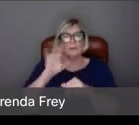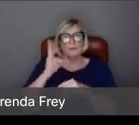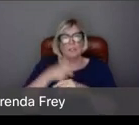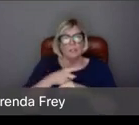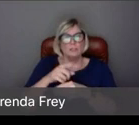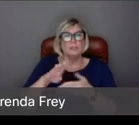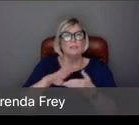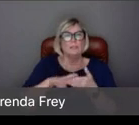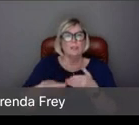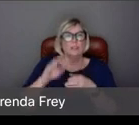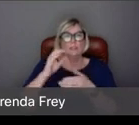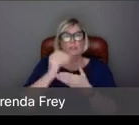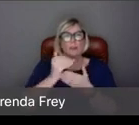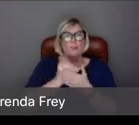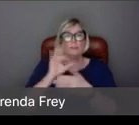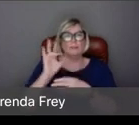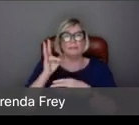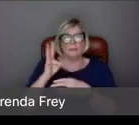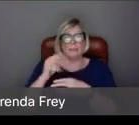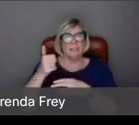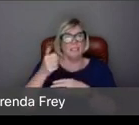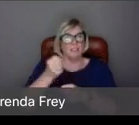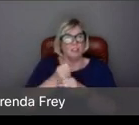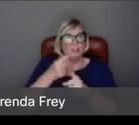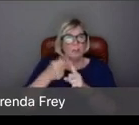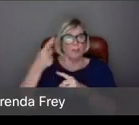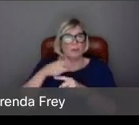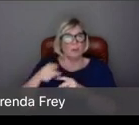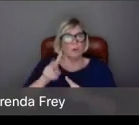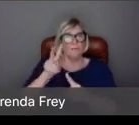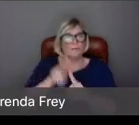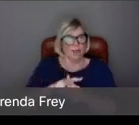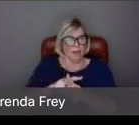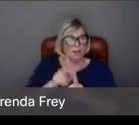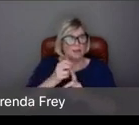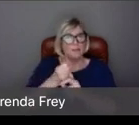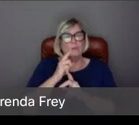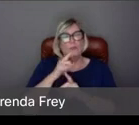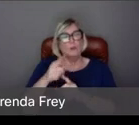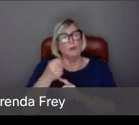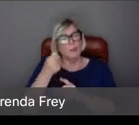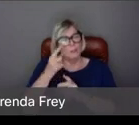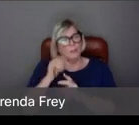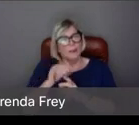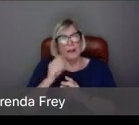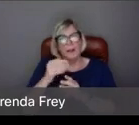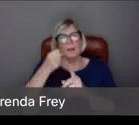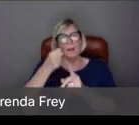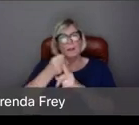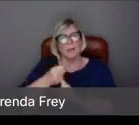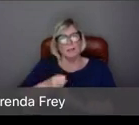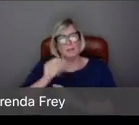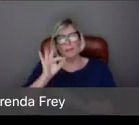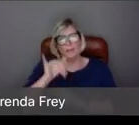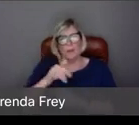10 years from the filing date. That's a long time. So make sure that you really understand that and what the implications are. We'll talk a little bit